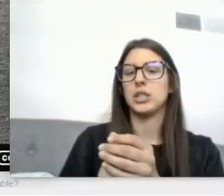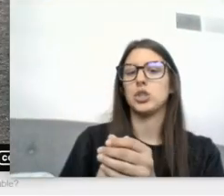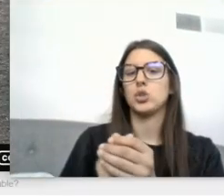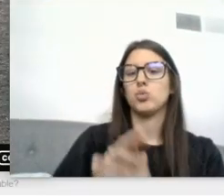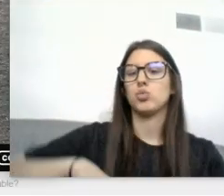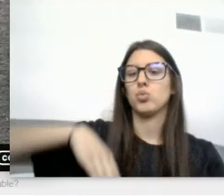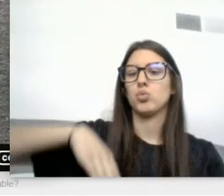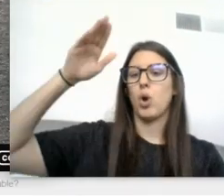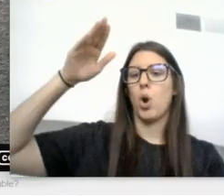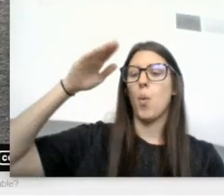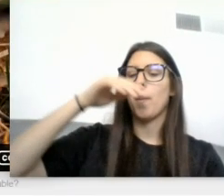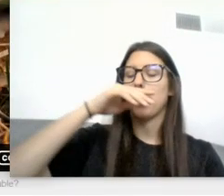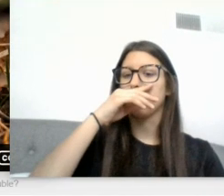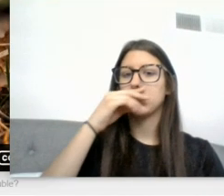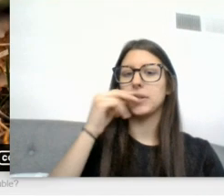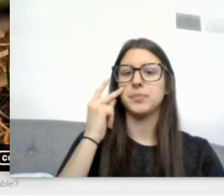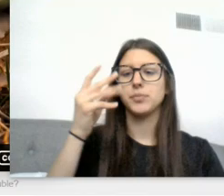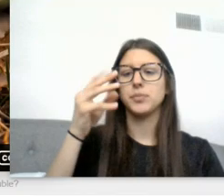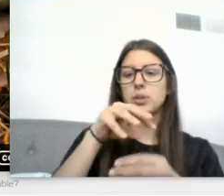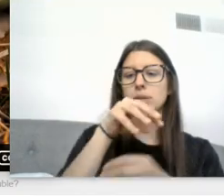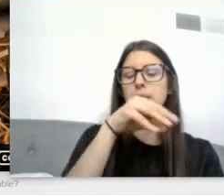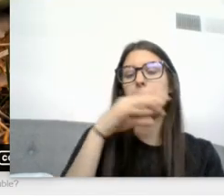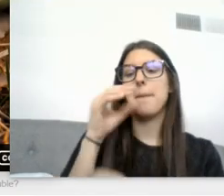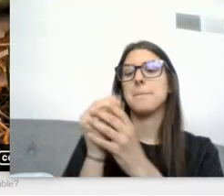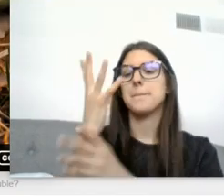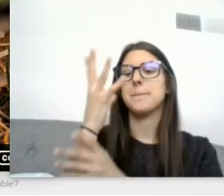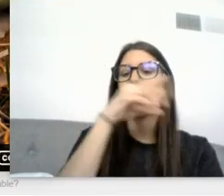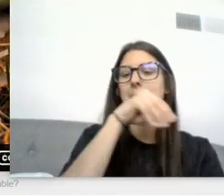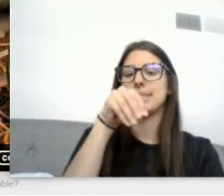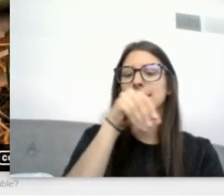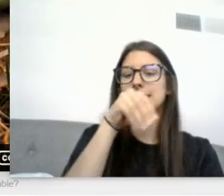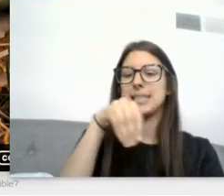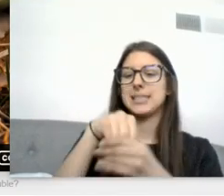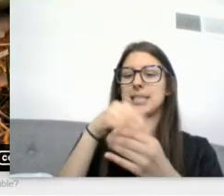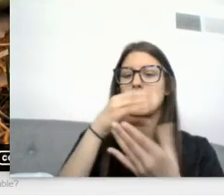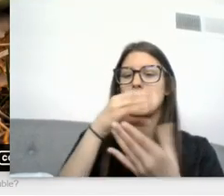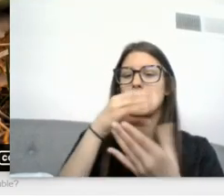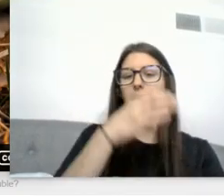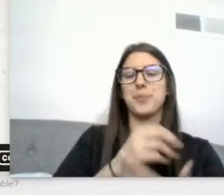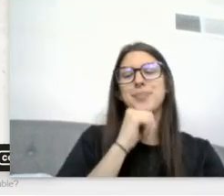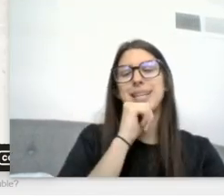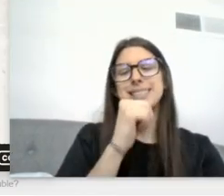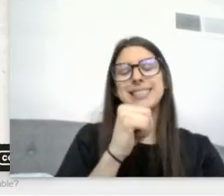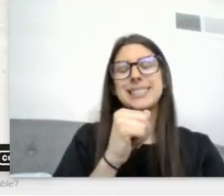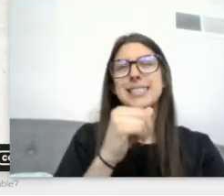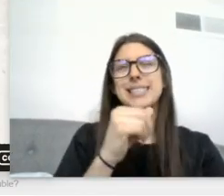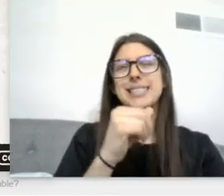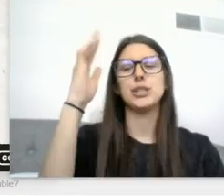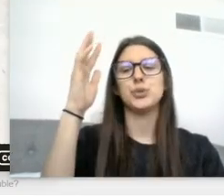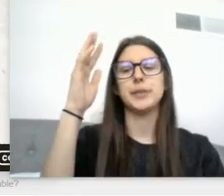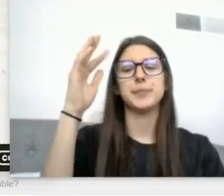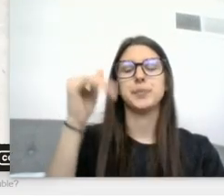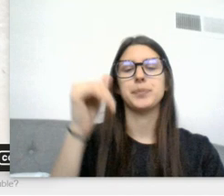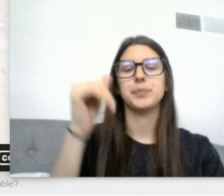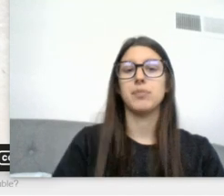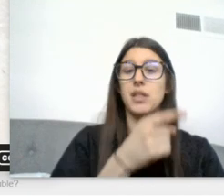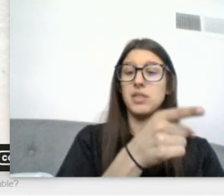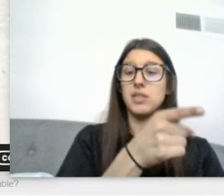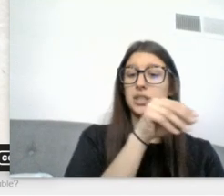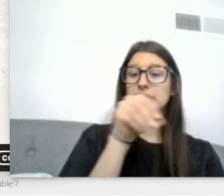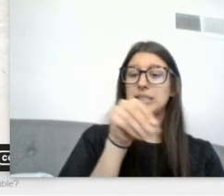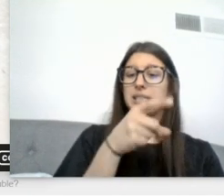cup. You won't be growing a tree because trees take a long time to grow. Instead, you'll grow seeds from a different plant. They